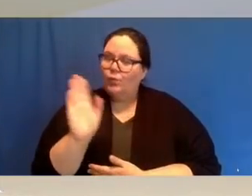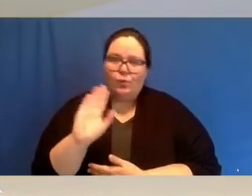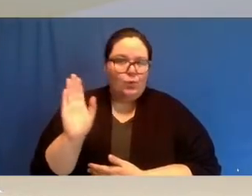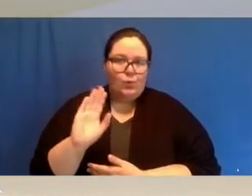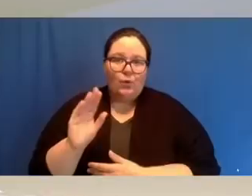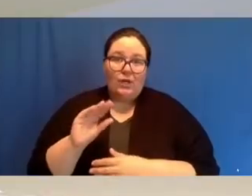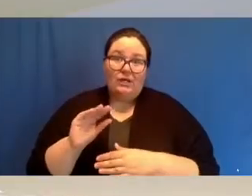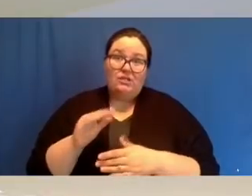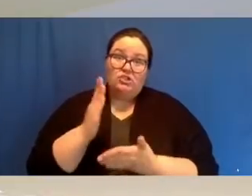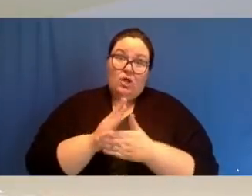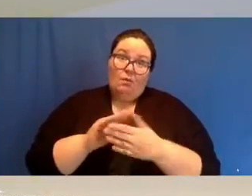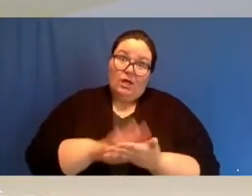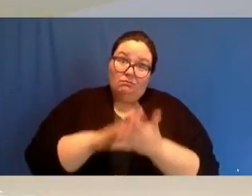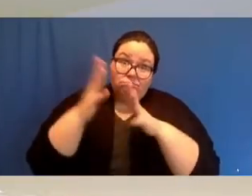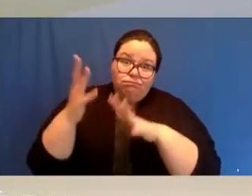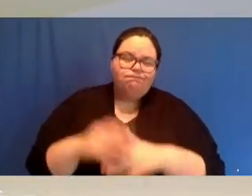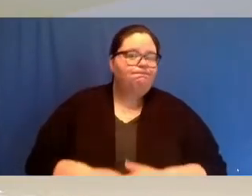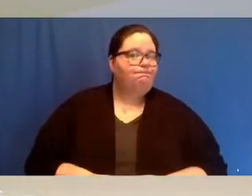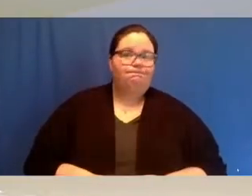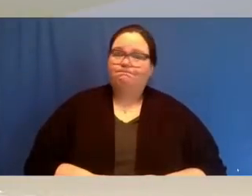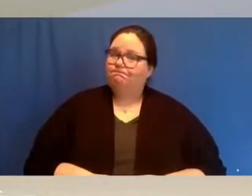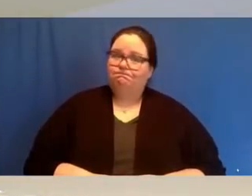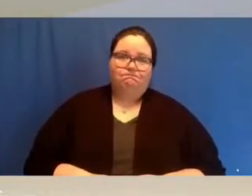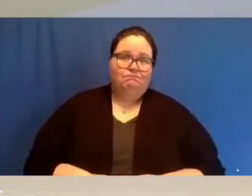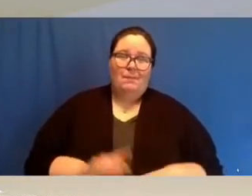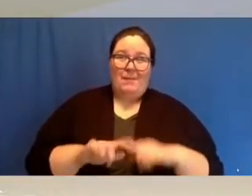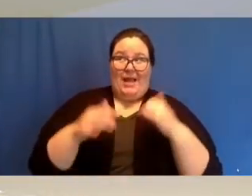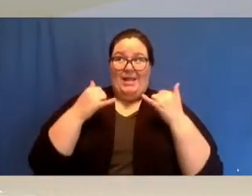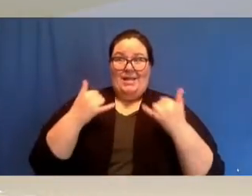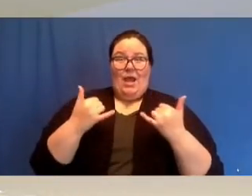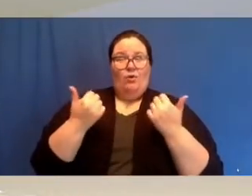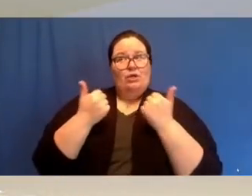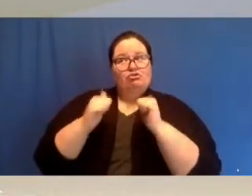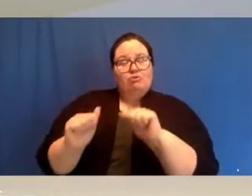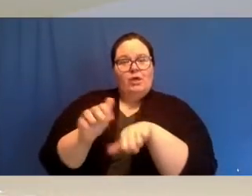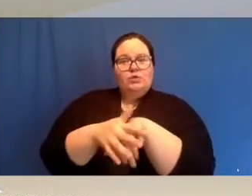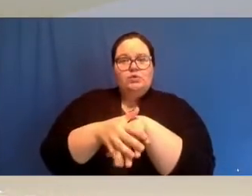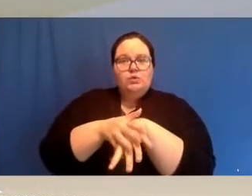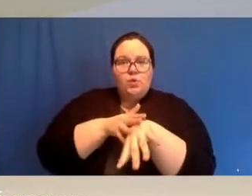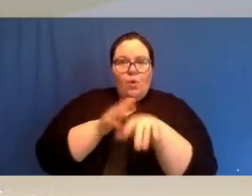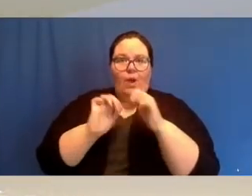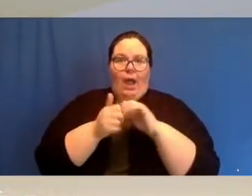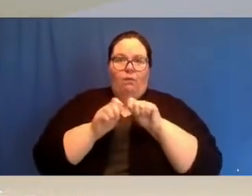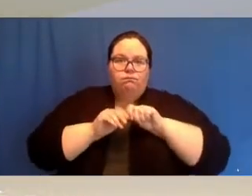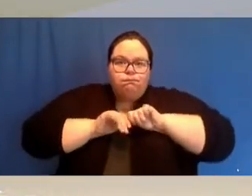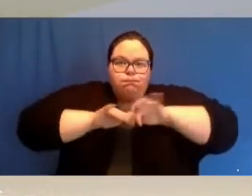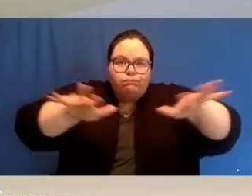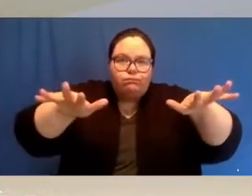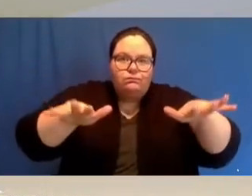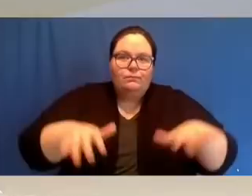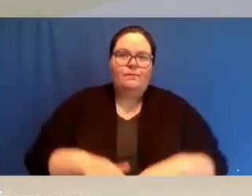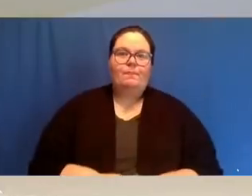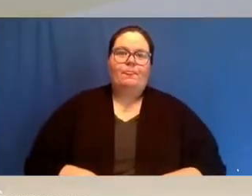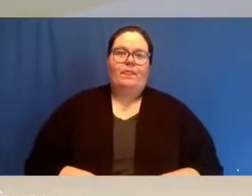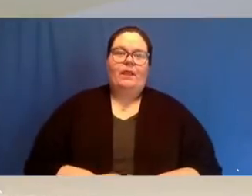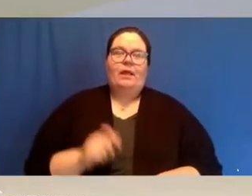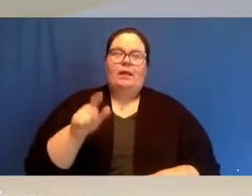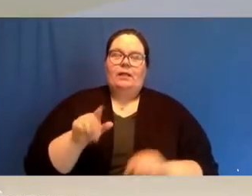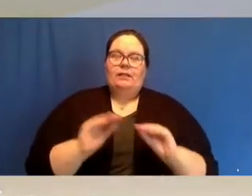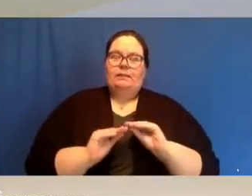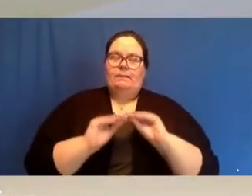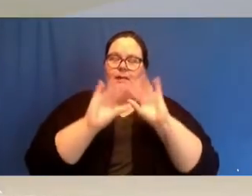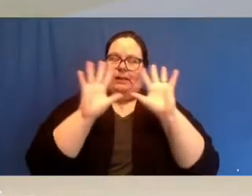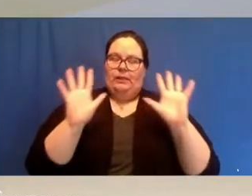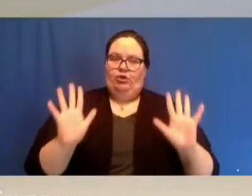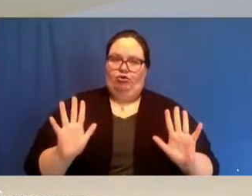impacts. However, we must take steps now to slow the rapid spread of this variant. And I need to be clear,